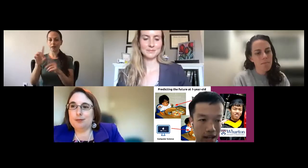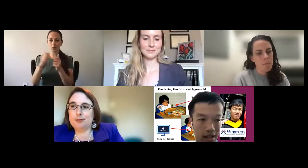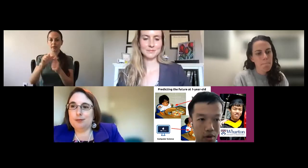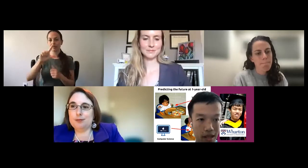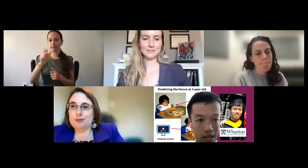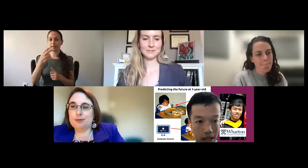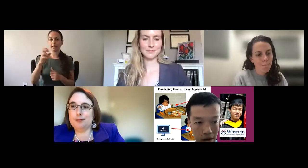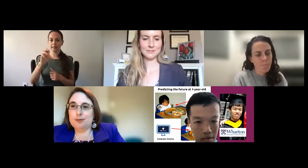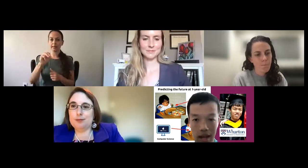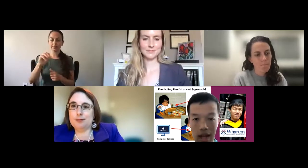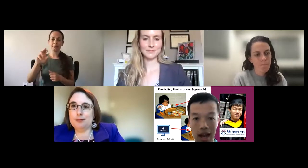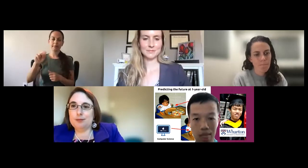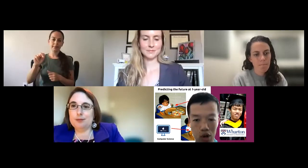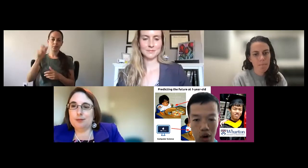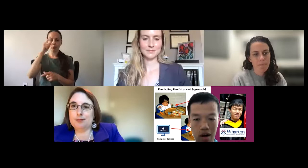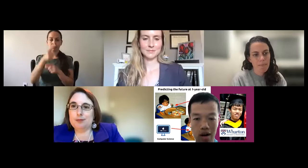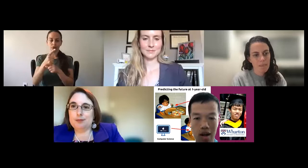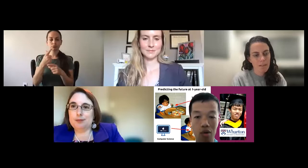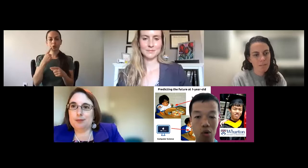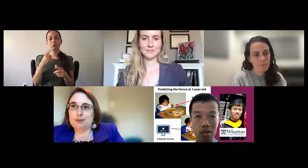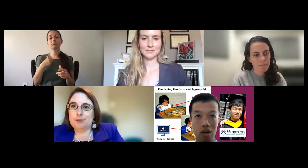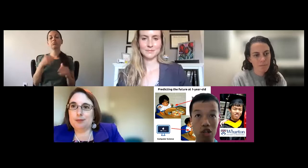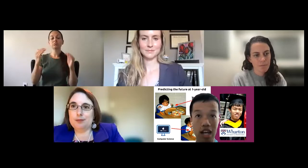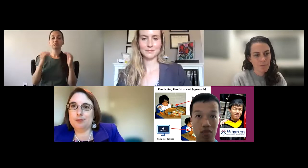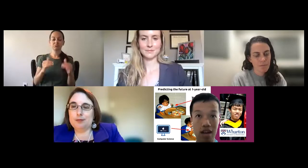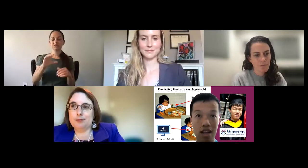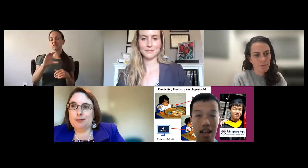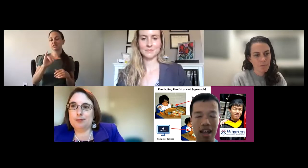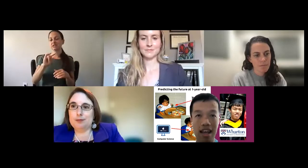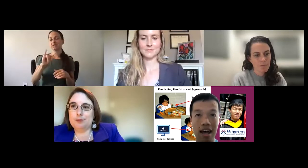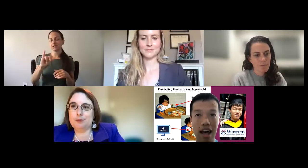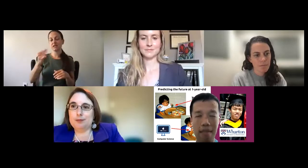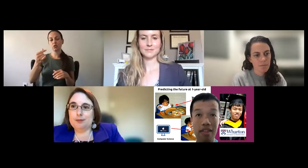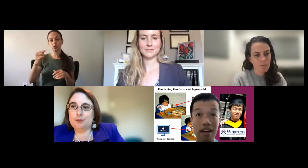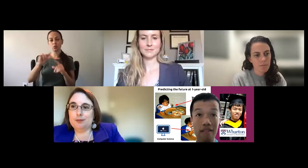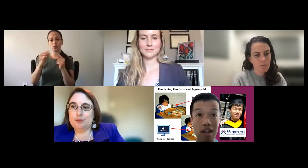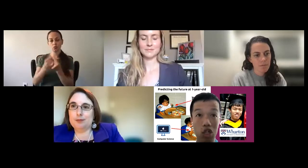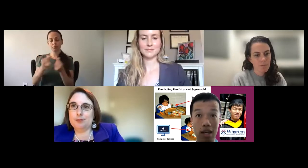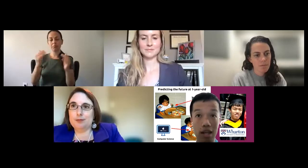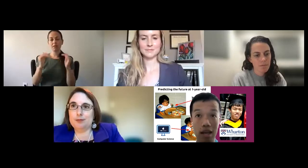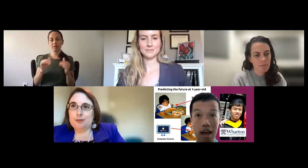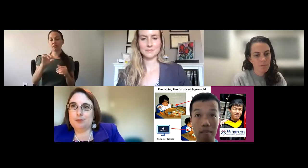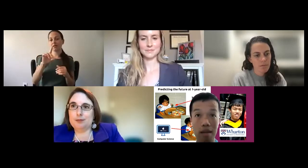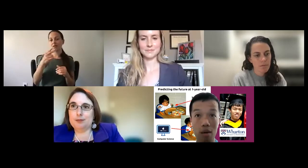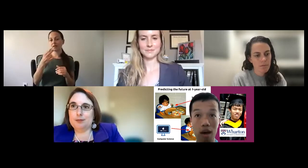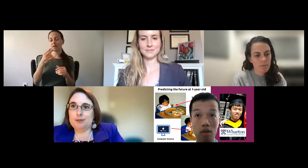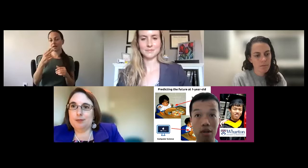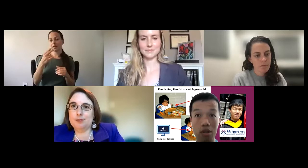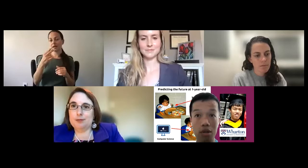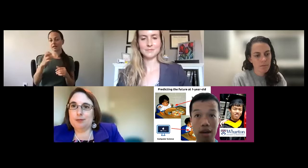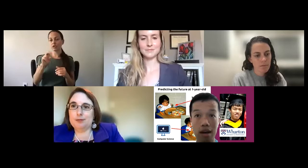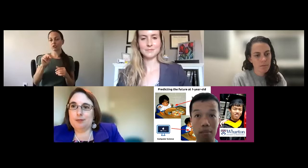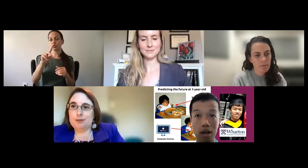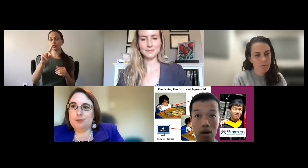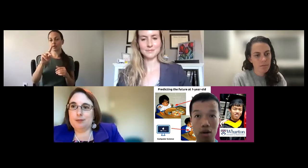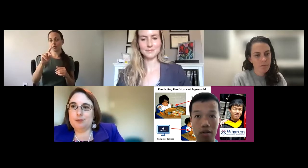lot of time in finance, both at Citigroup and at Bridgewater, the world's largest hedge fund. And then eventually, I made my way